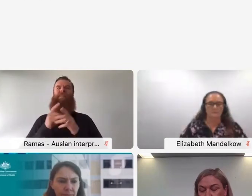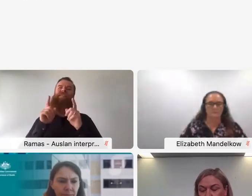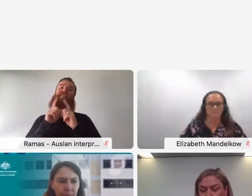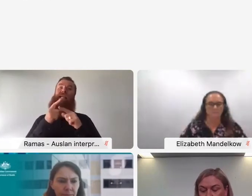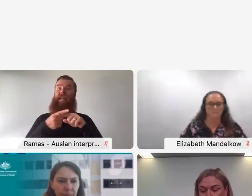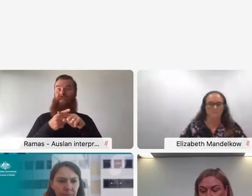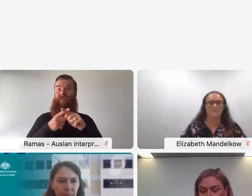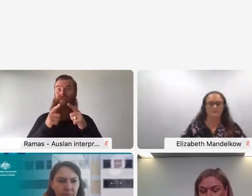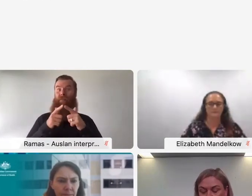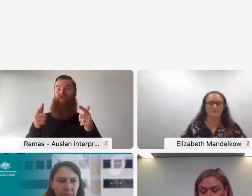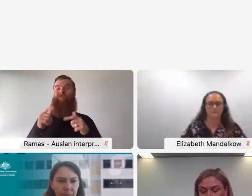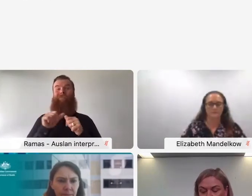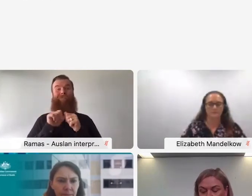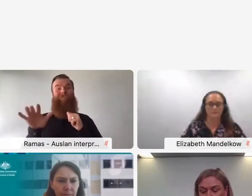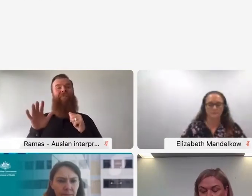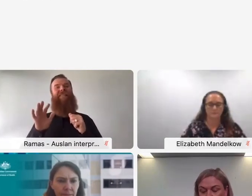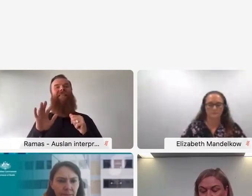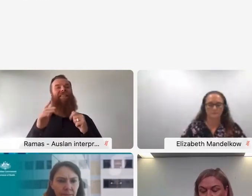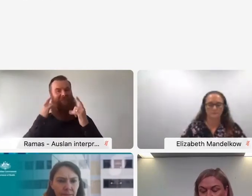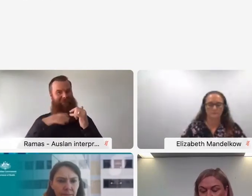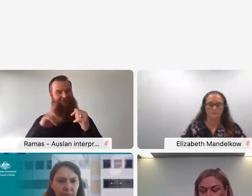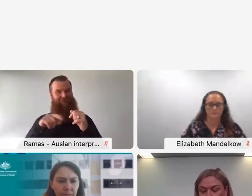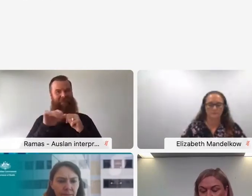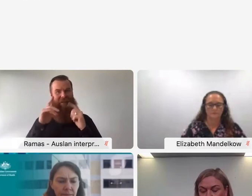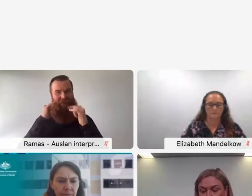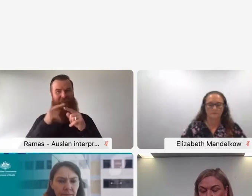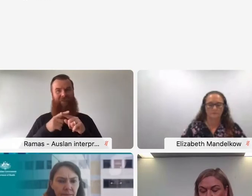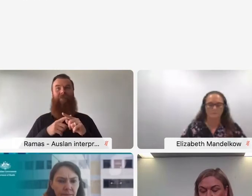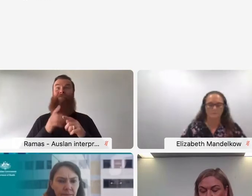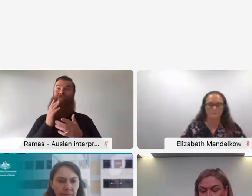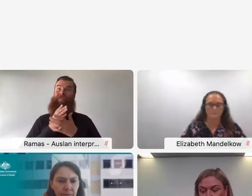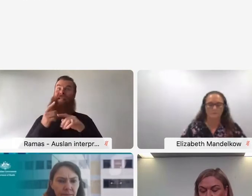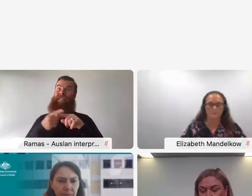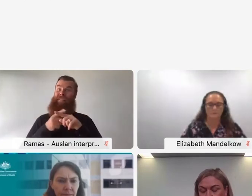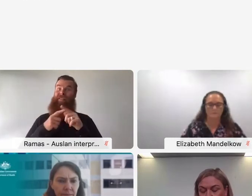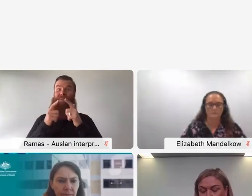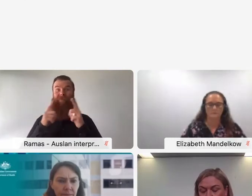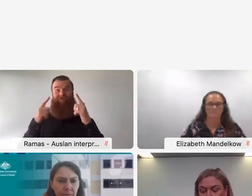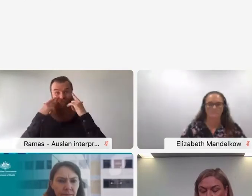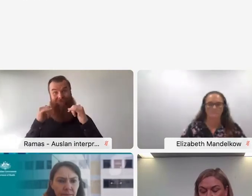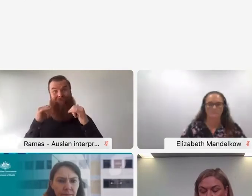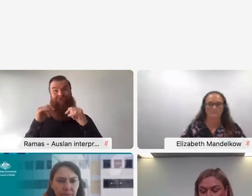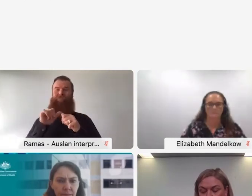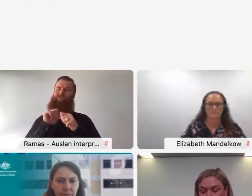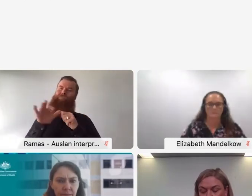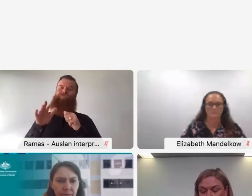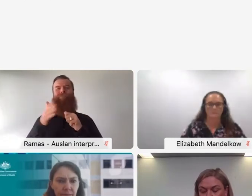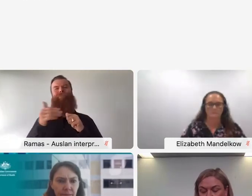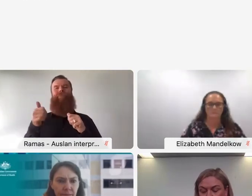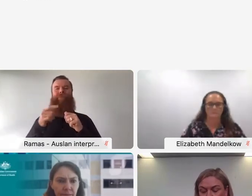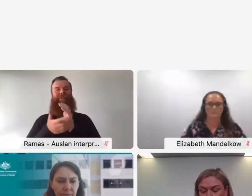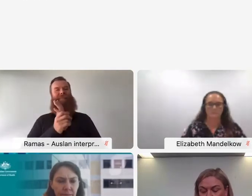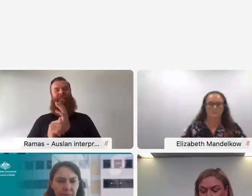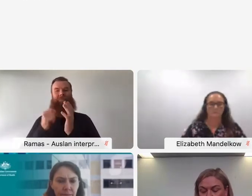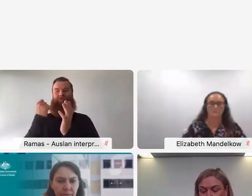proficiency, because obviously there's English language testing that goes into some skilled visa products as well. And in terms